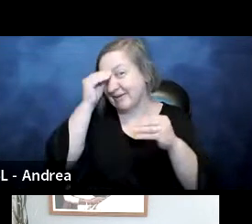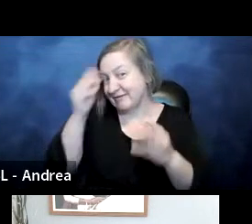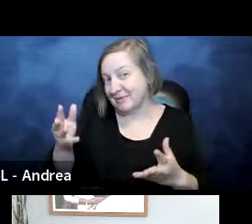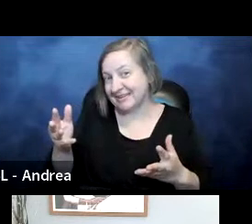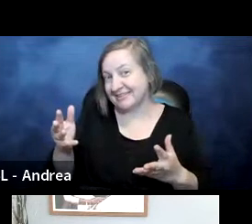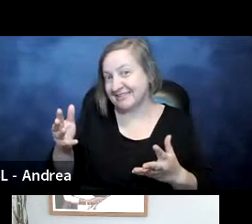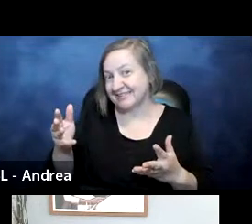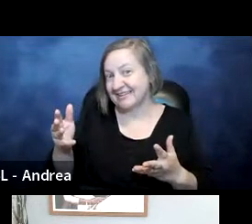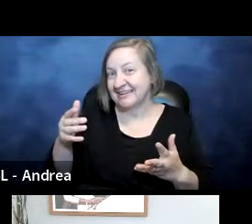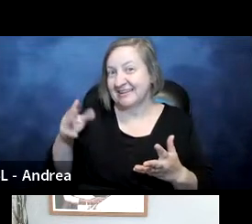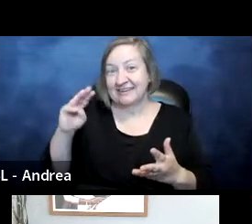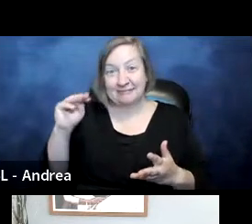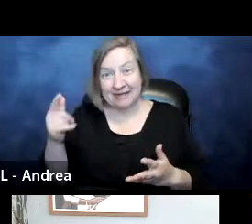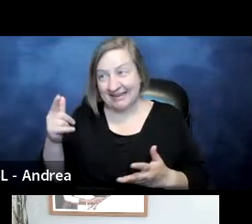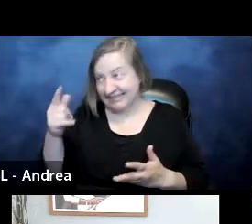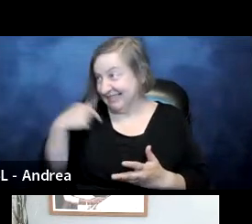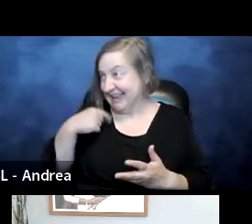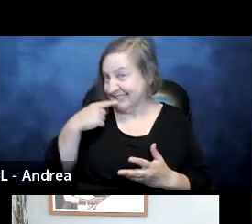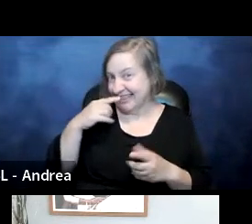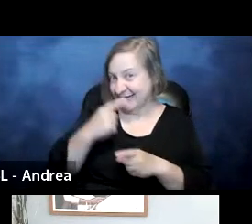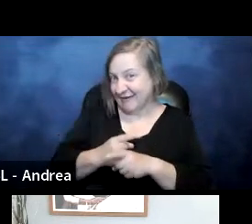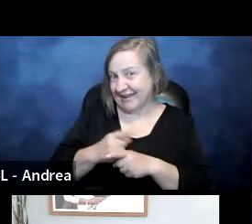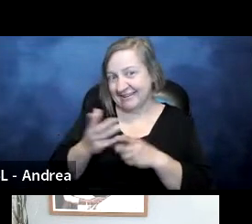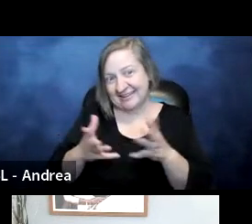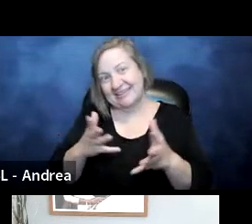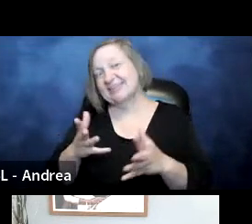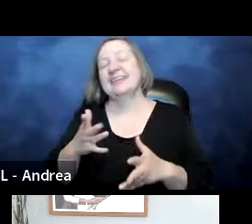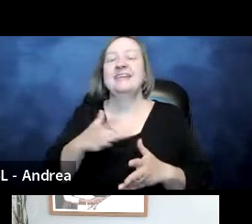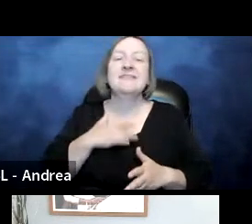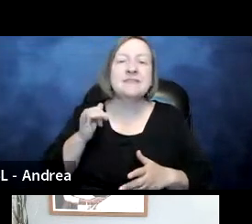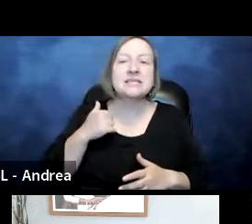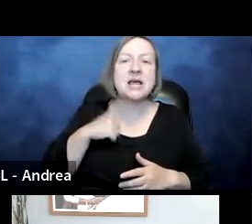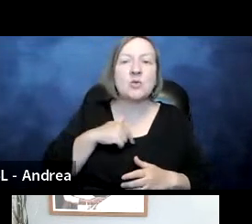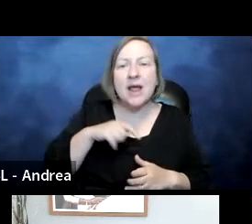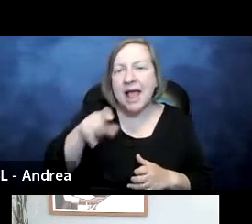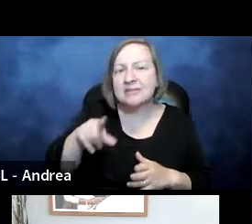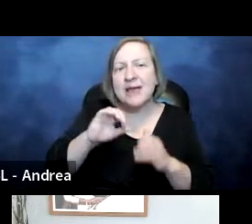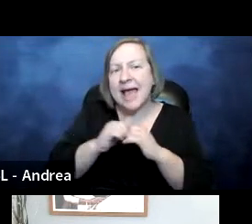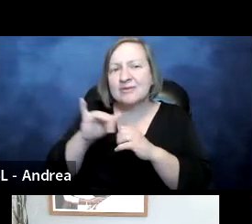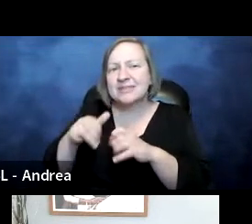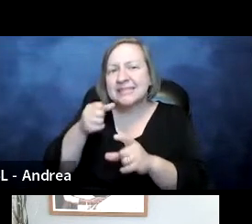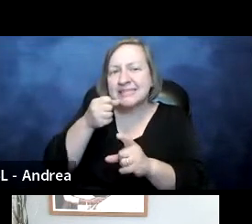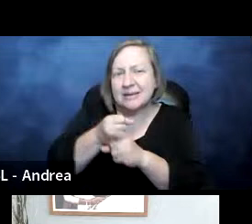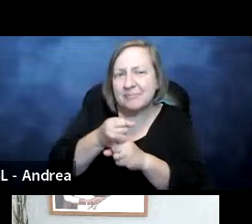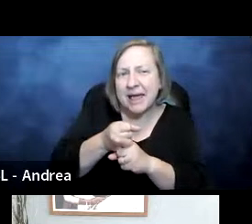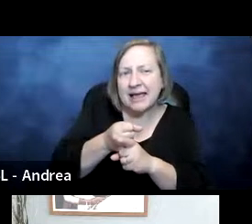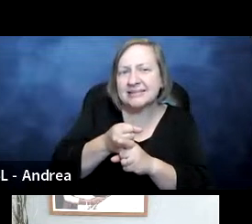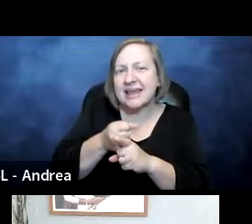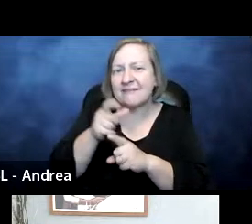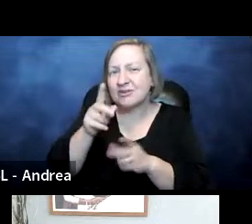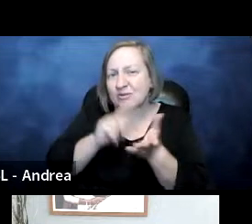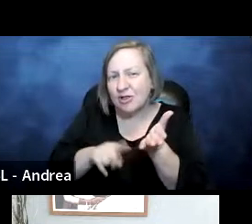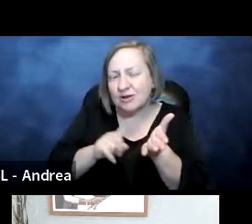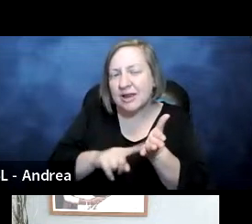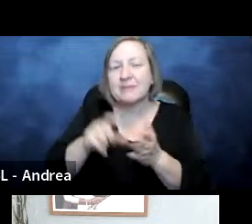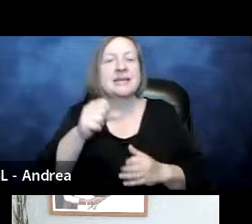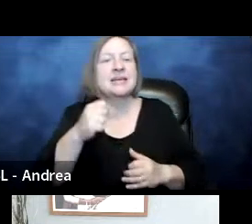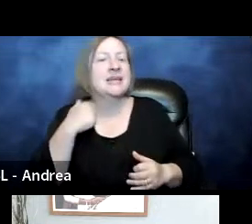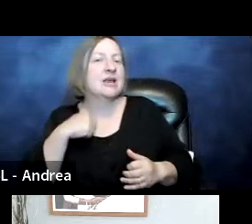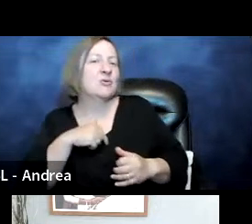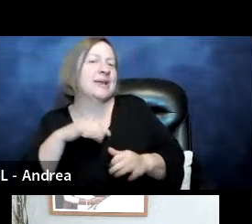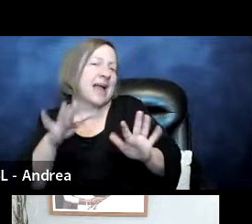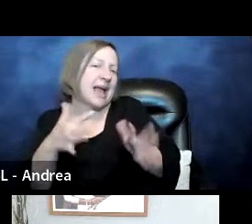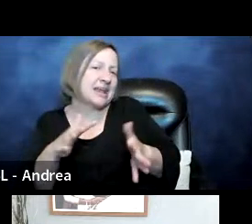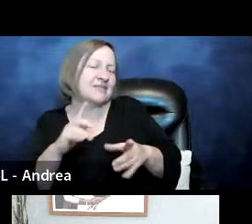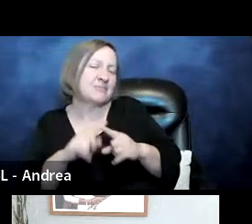say? It feels like we're asking you, how is this impacting? Have you looked that up? And it's like, yeah, we kind of have,